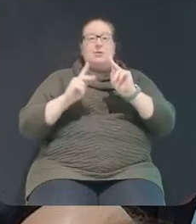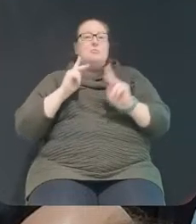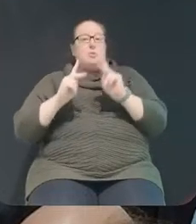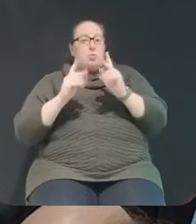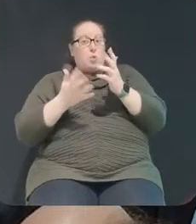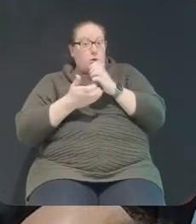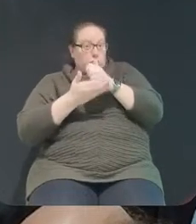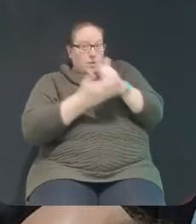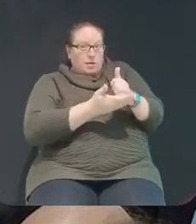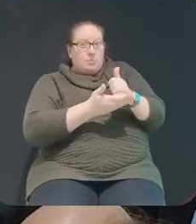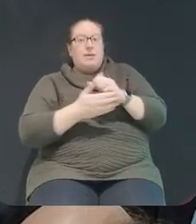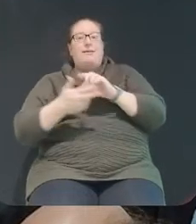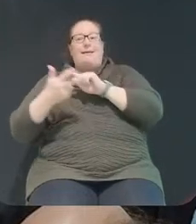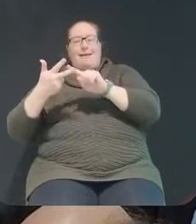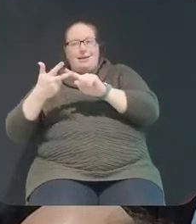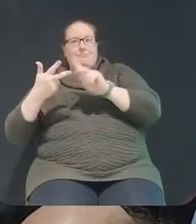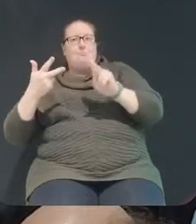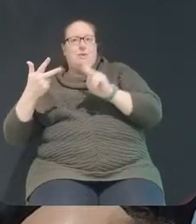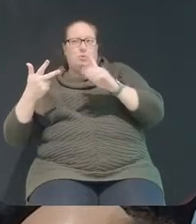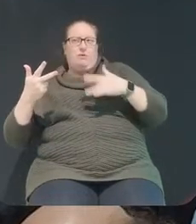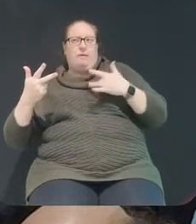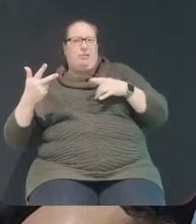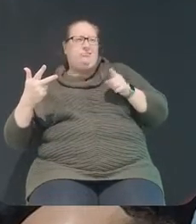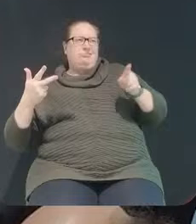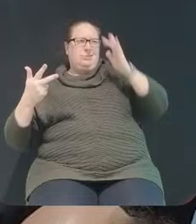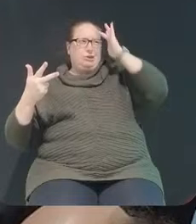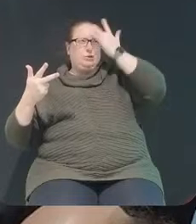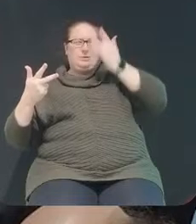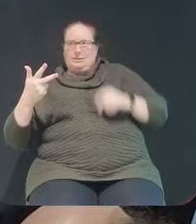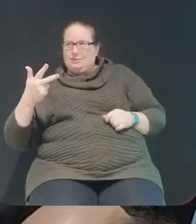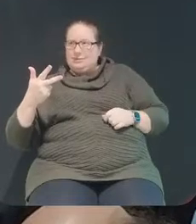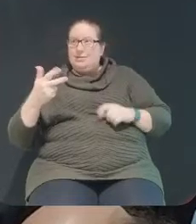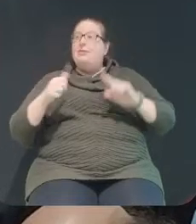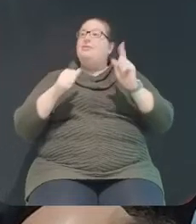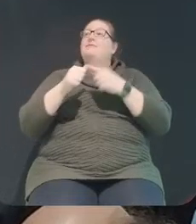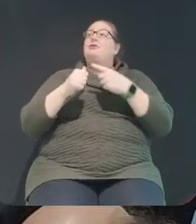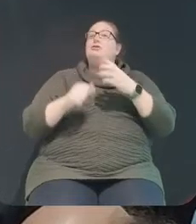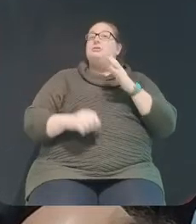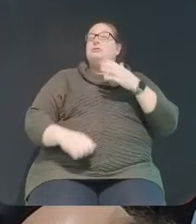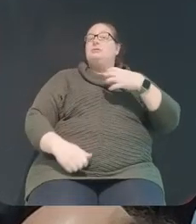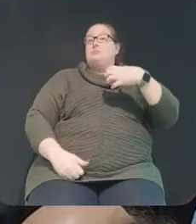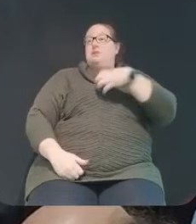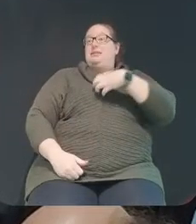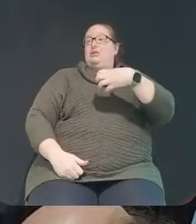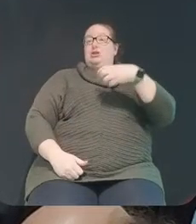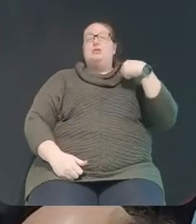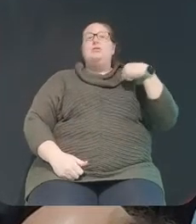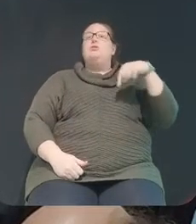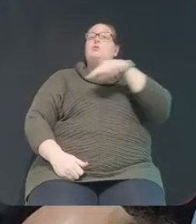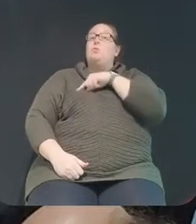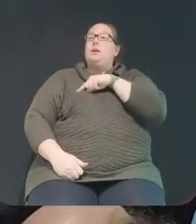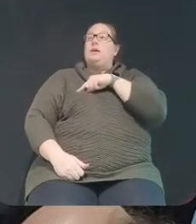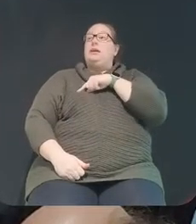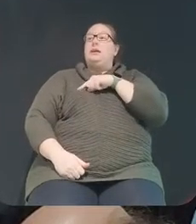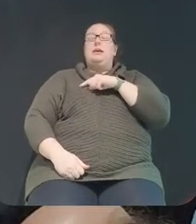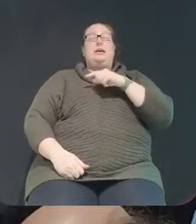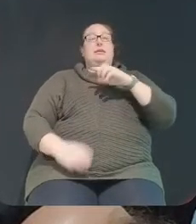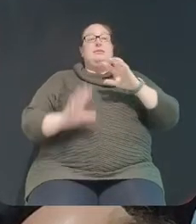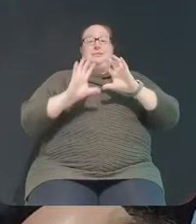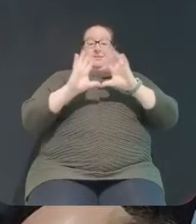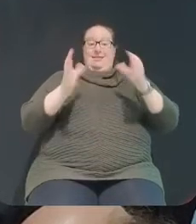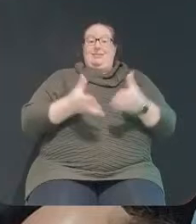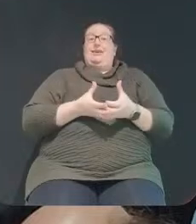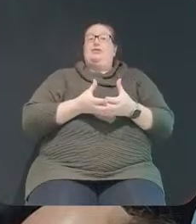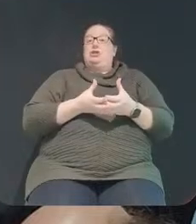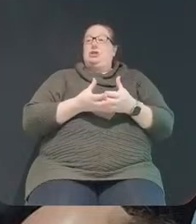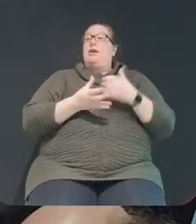them a nuisance. The first petition in the list begins, quote, "We, the rank and file delegation, have been